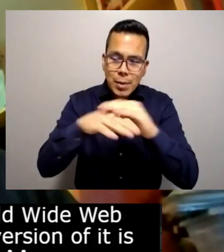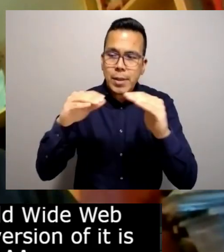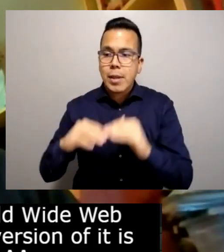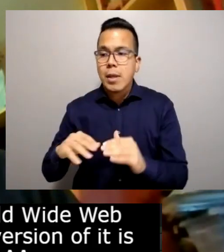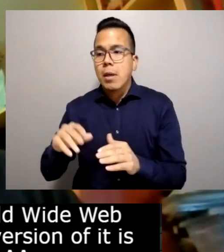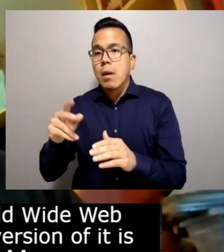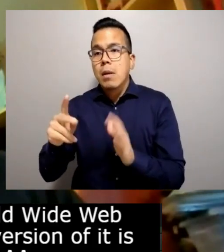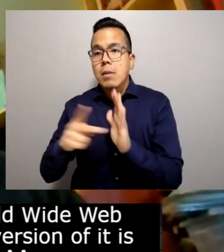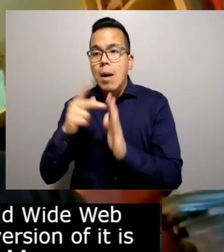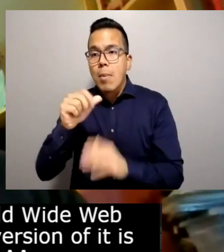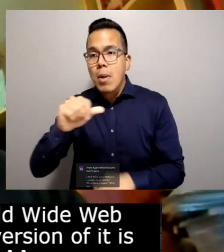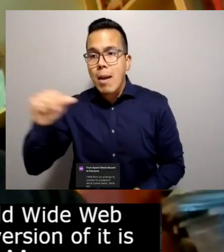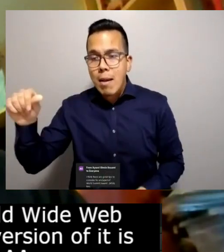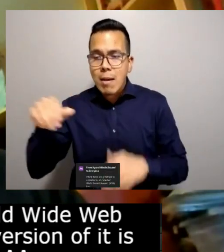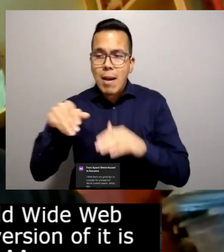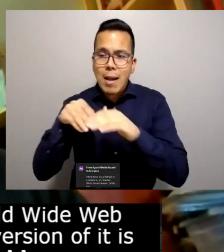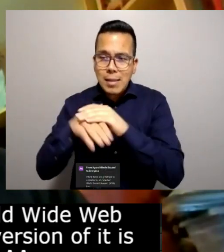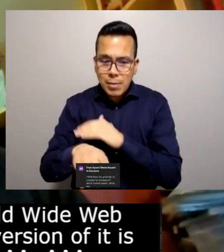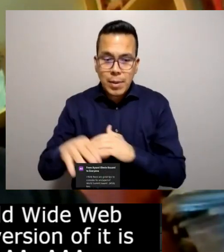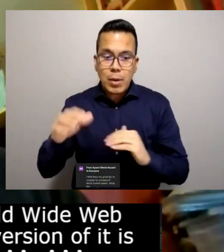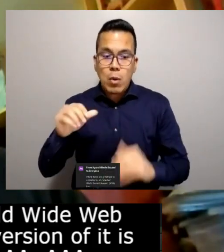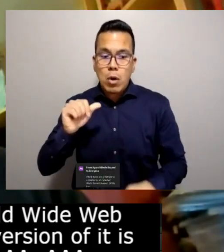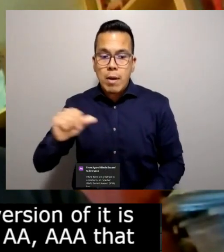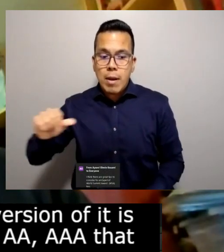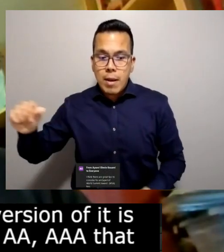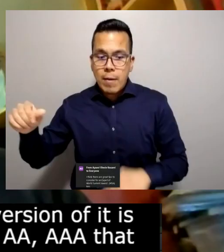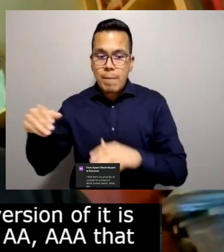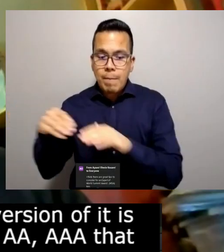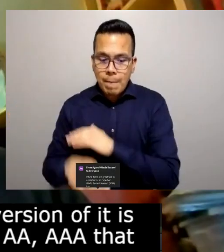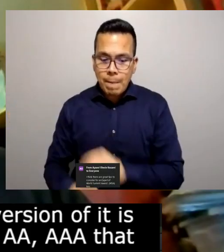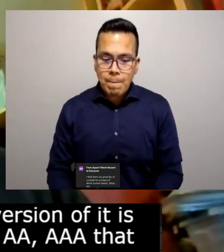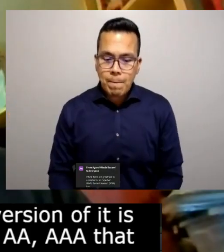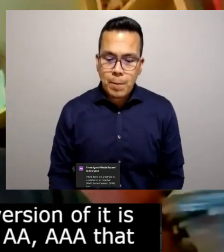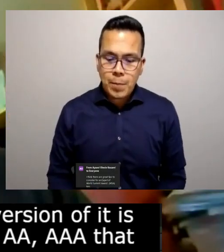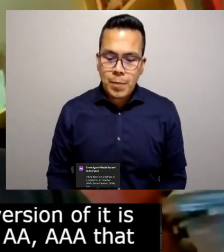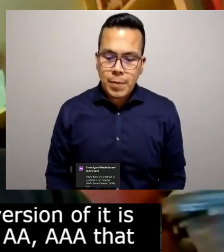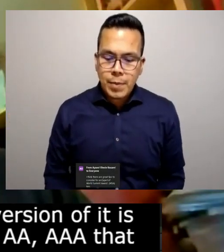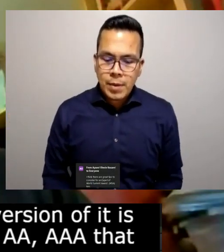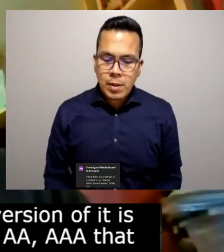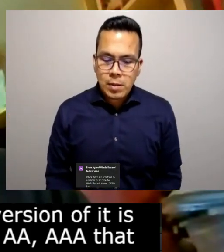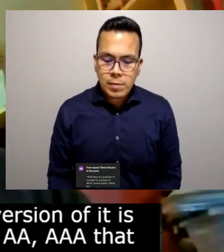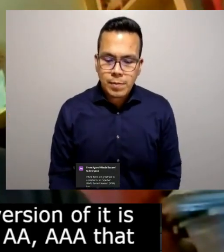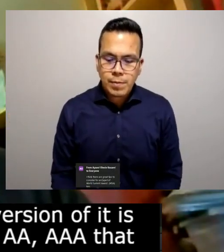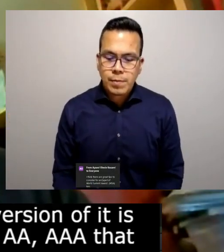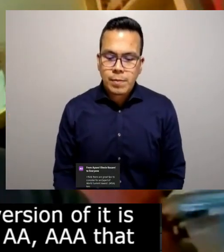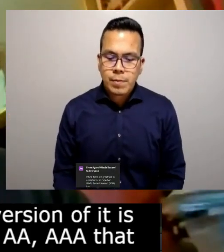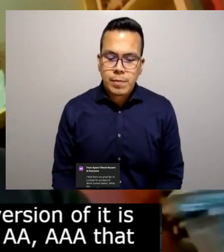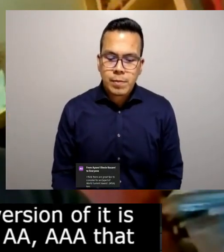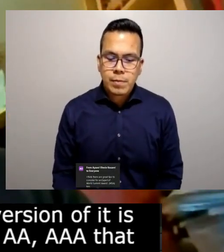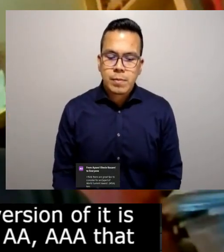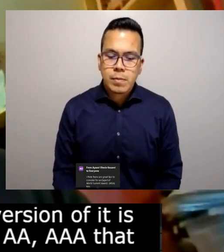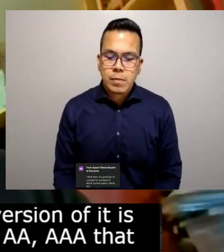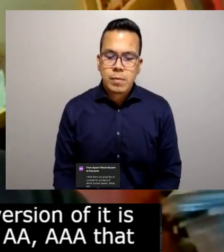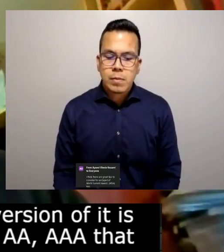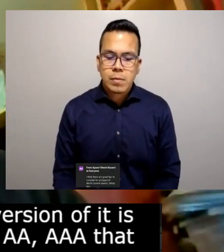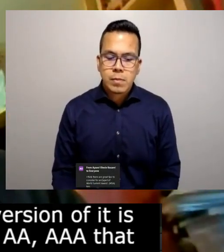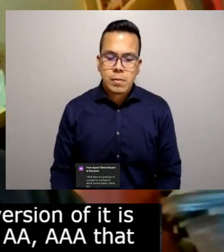that each one, level A is the most basic and